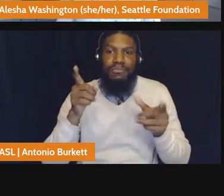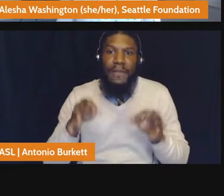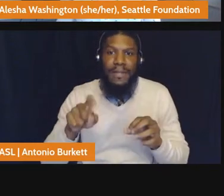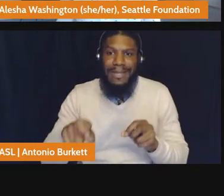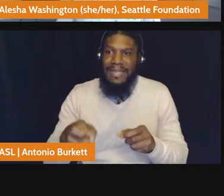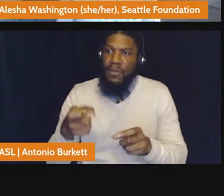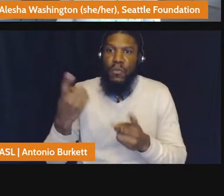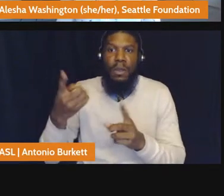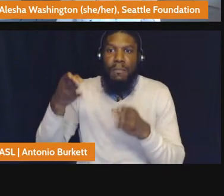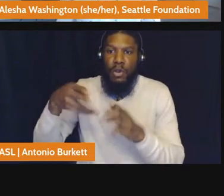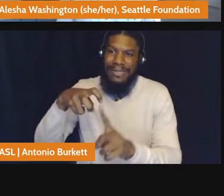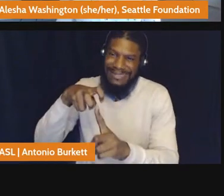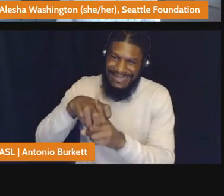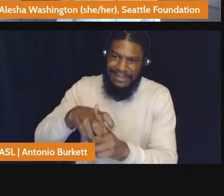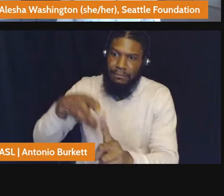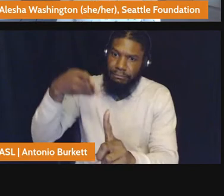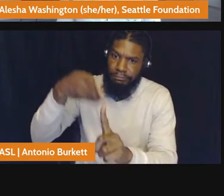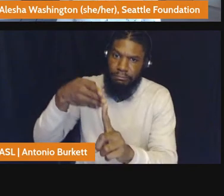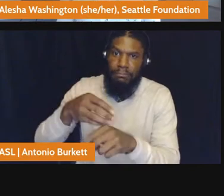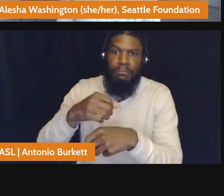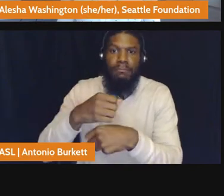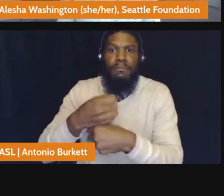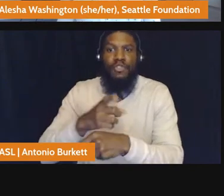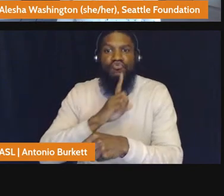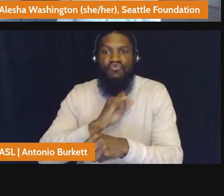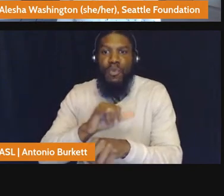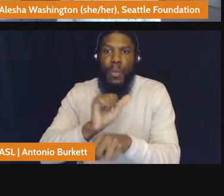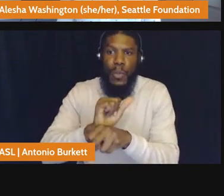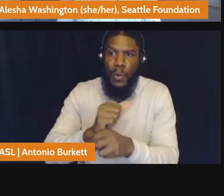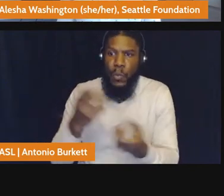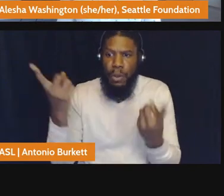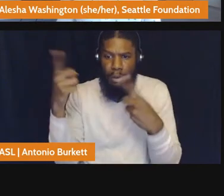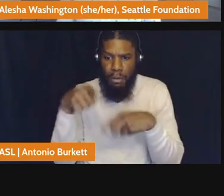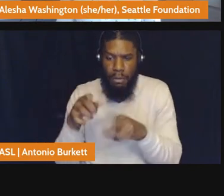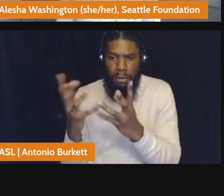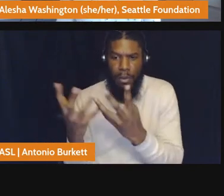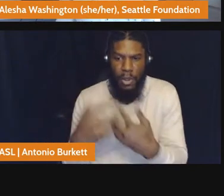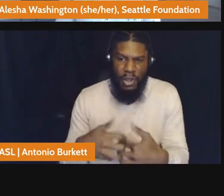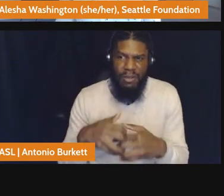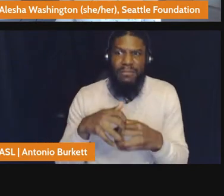dedicated person to kind of make sure that work is aligned across the foundation.